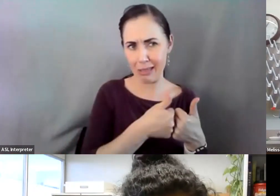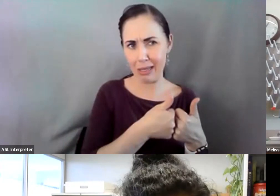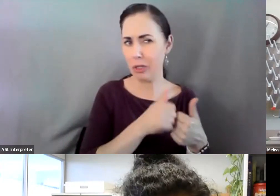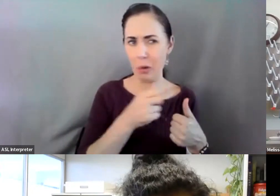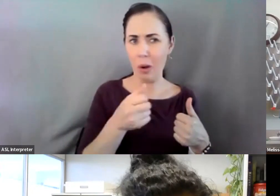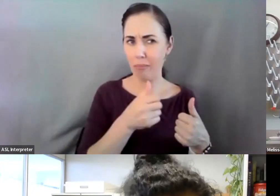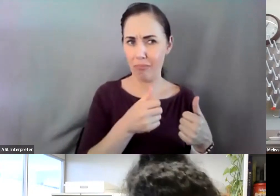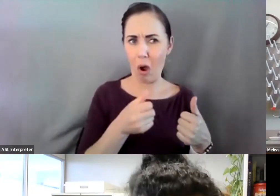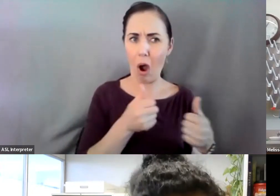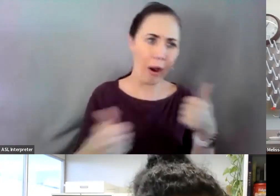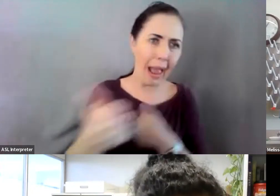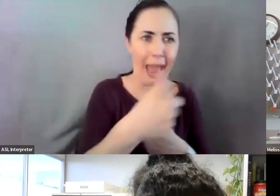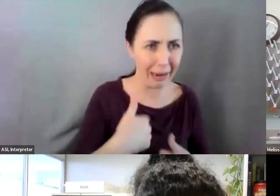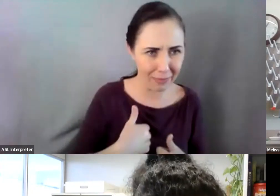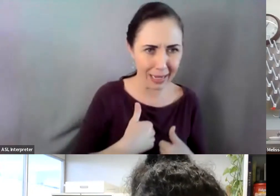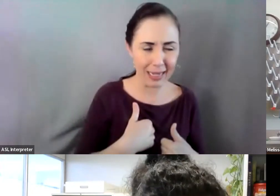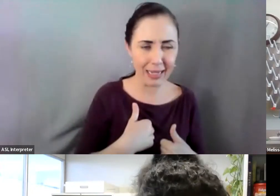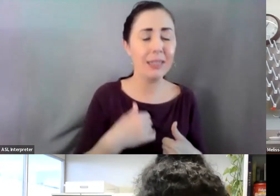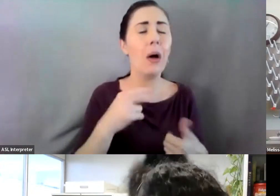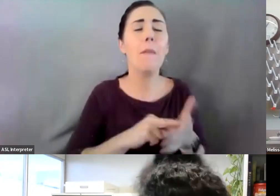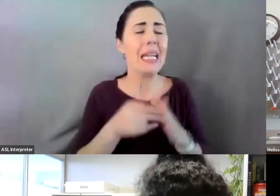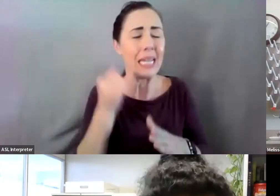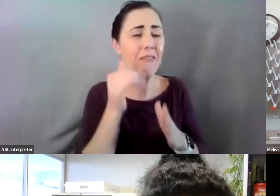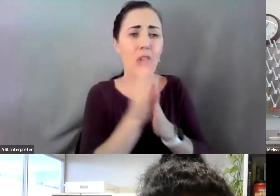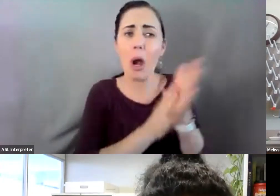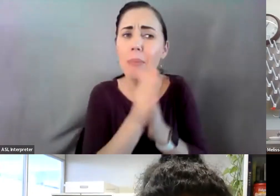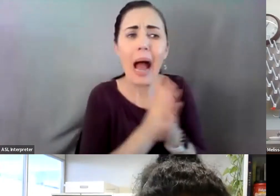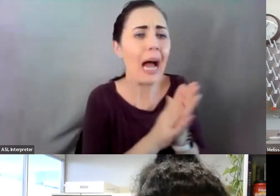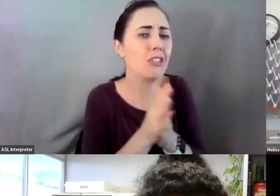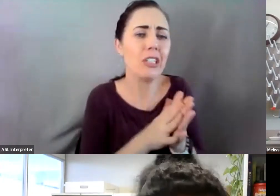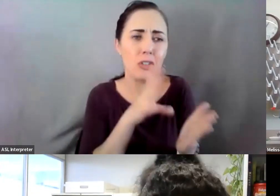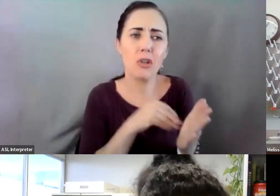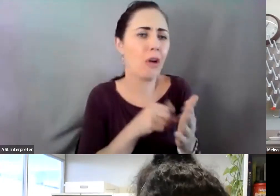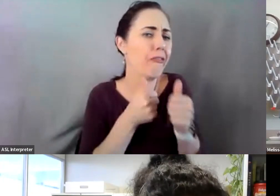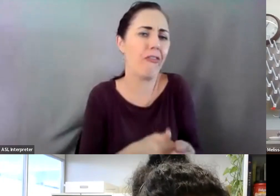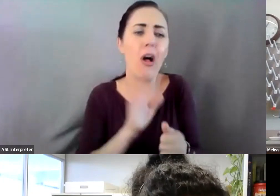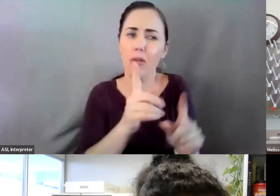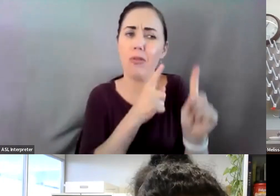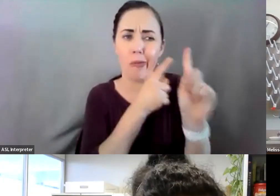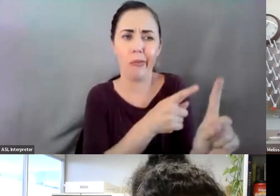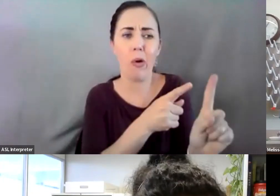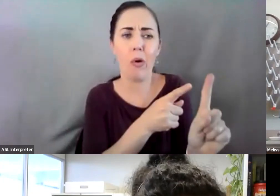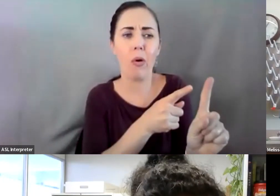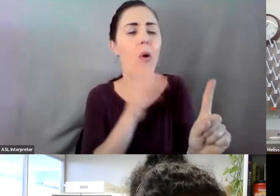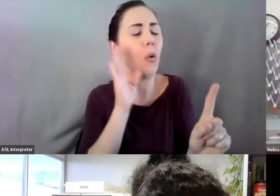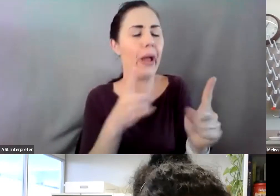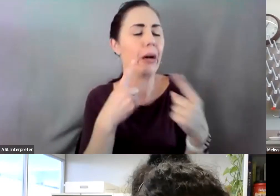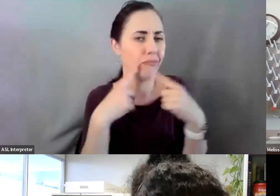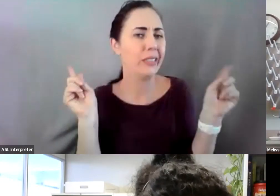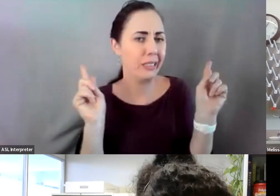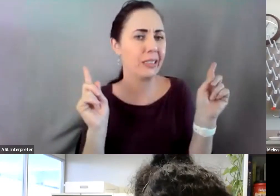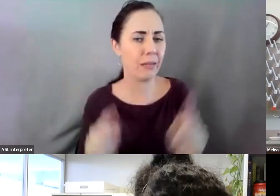So don't worry if you're passionate of learning things. So just follow your goal and you'll get there.